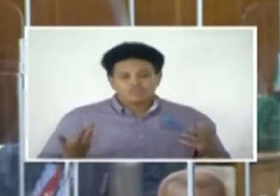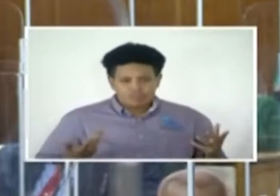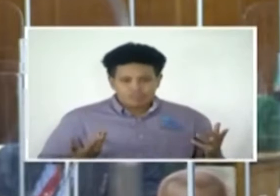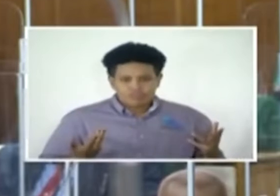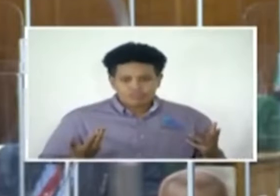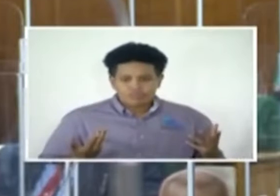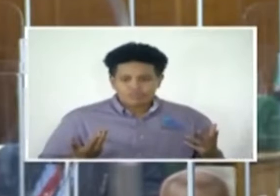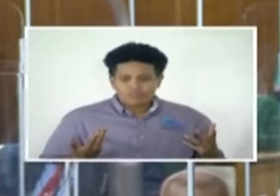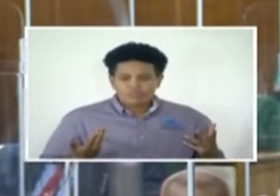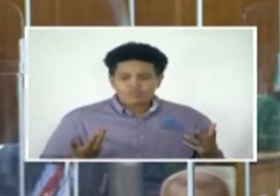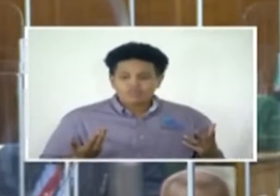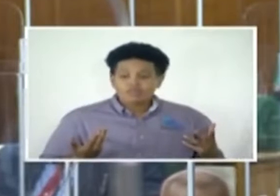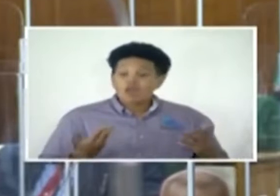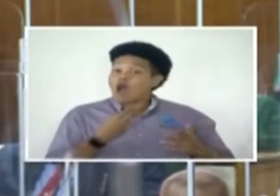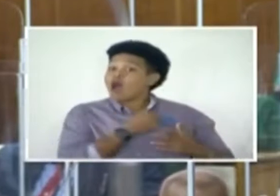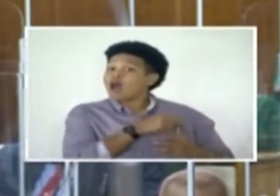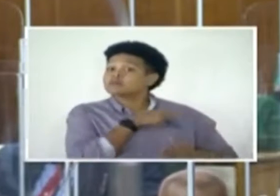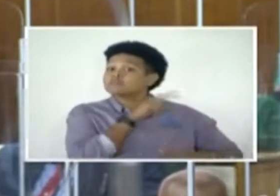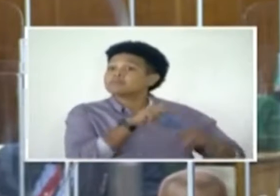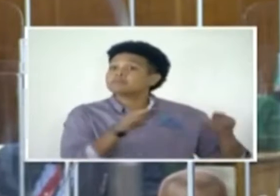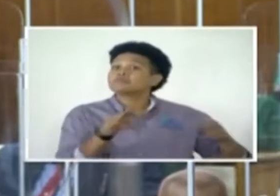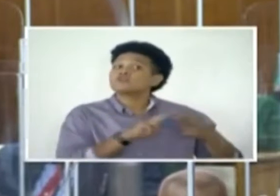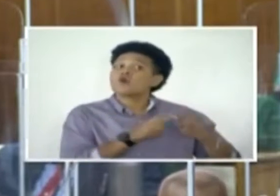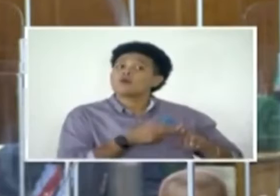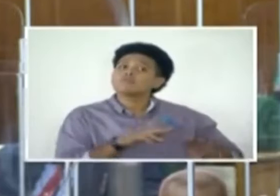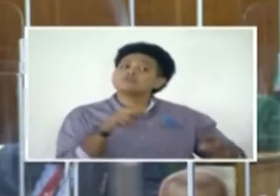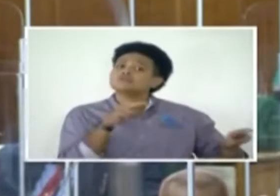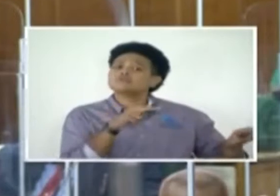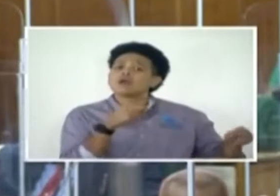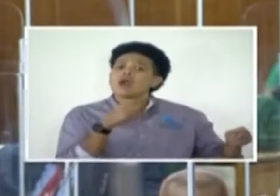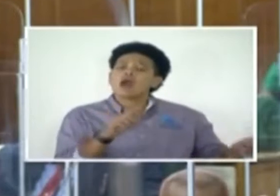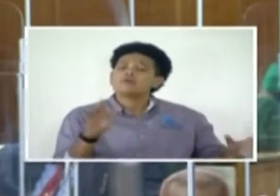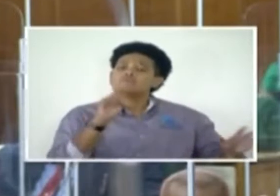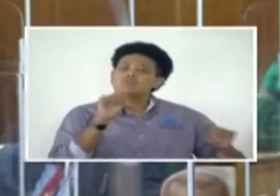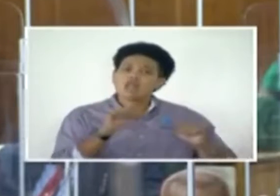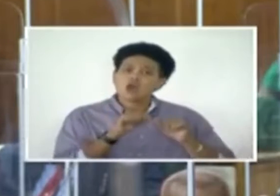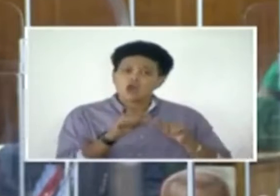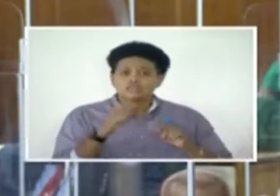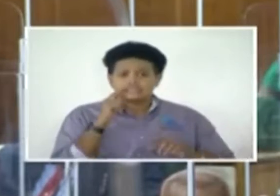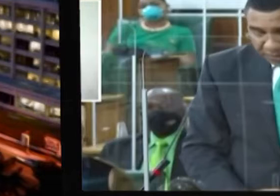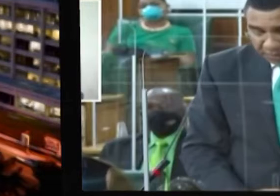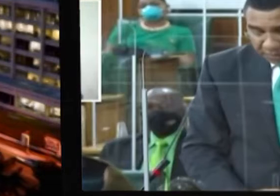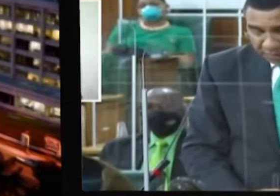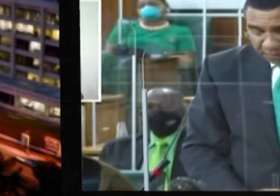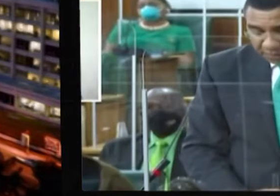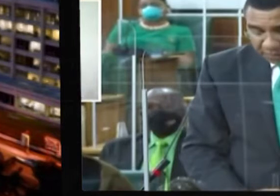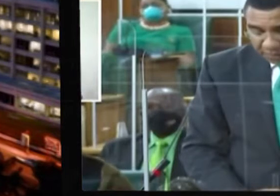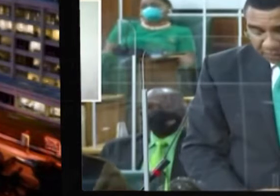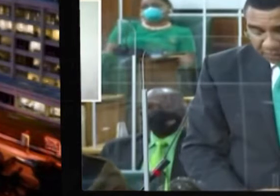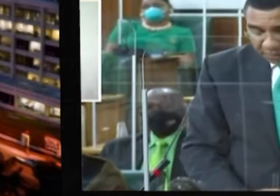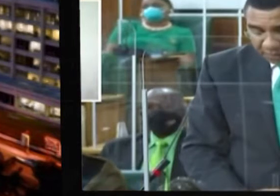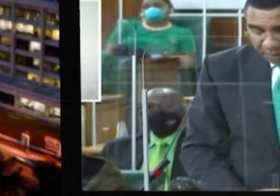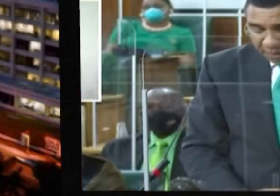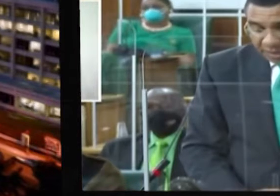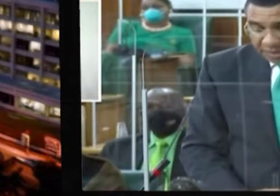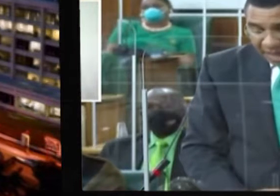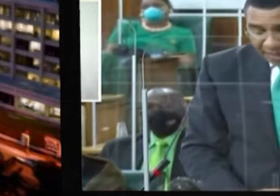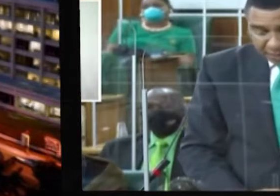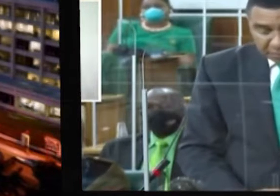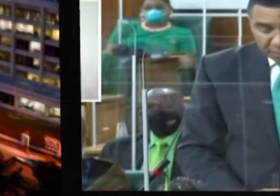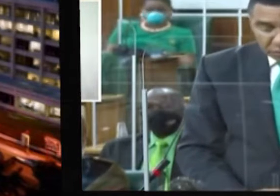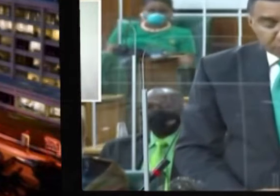prioritization order. Mr. Holness advised that he will receive his vaccine during the phase of the